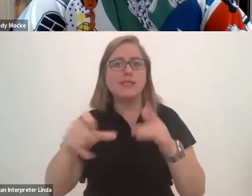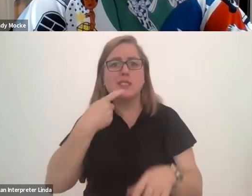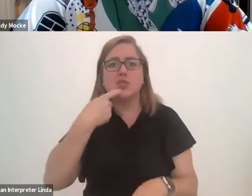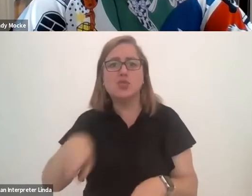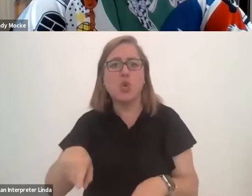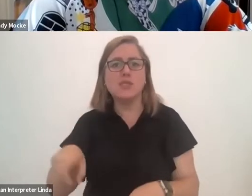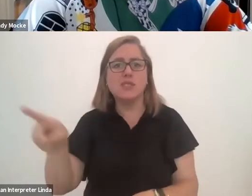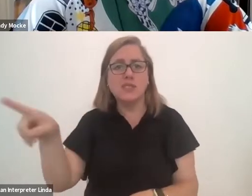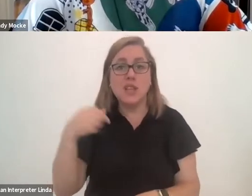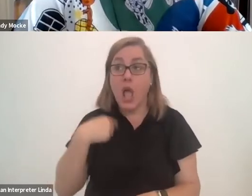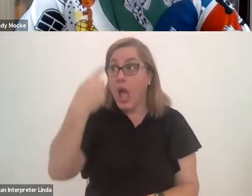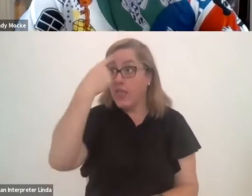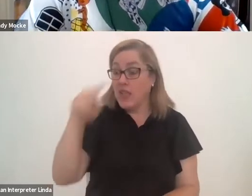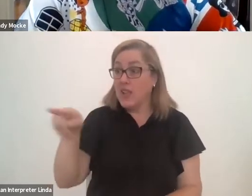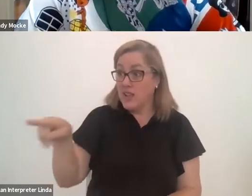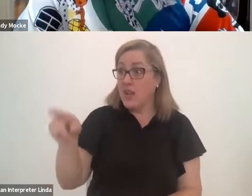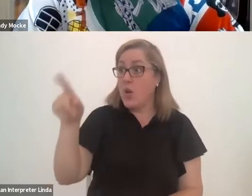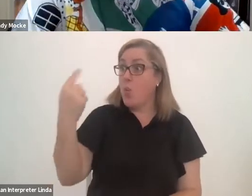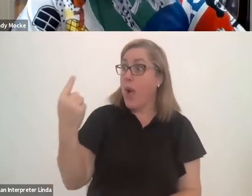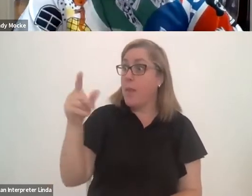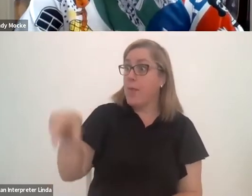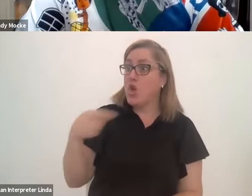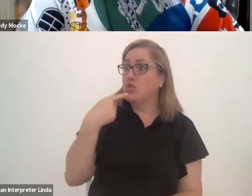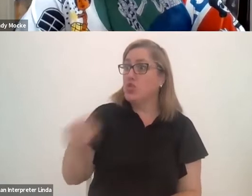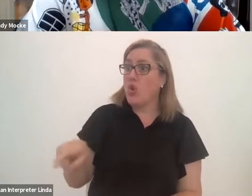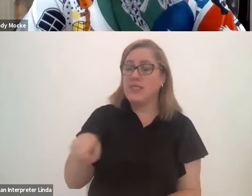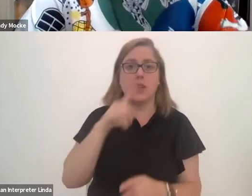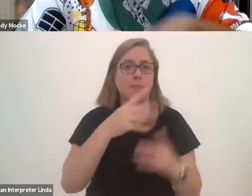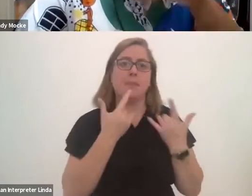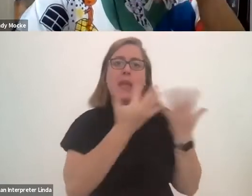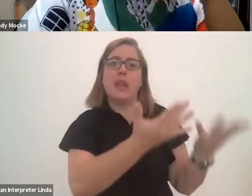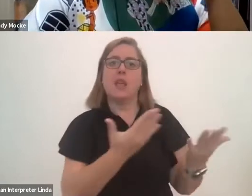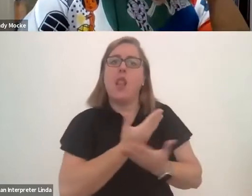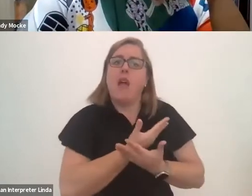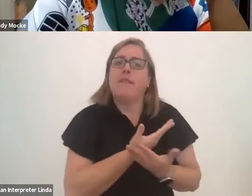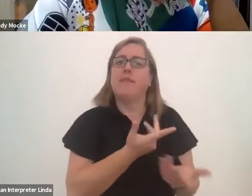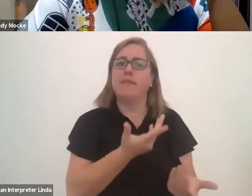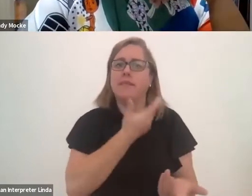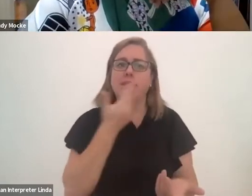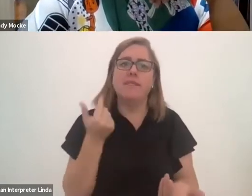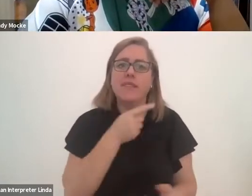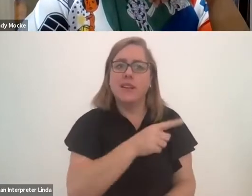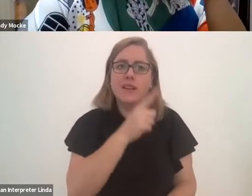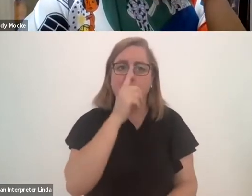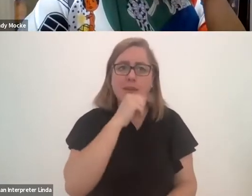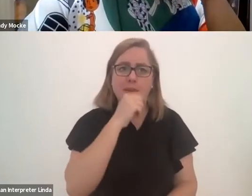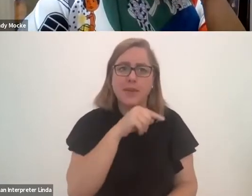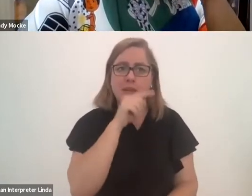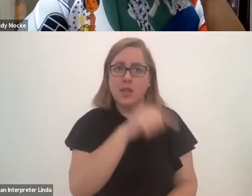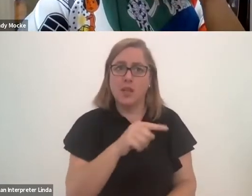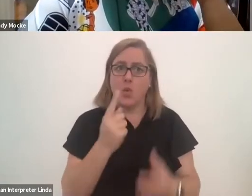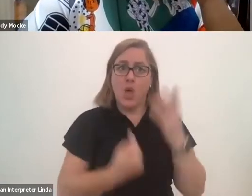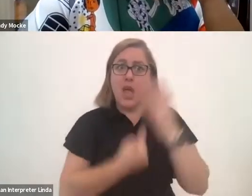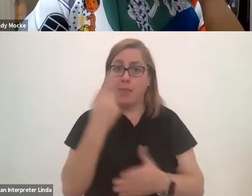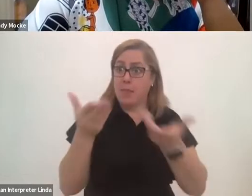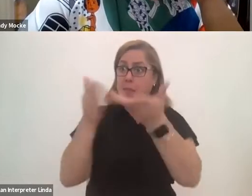kind of loving people. Yeah. I mentioned before, like, when I was sort of first very publicly bullied online,